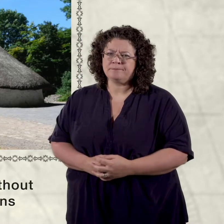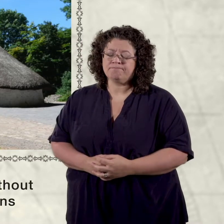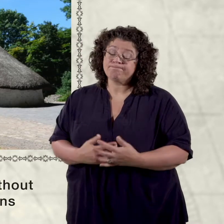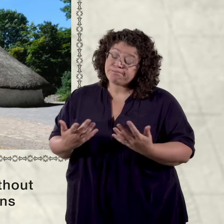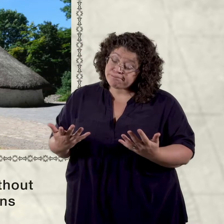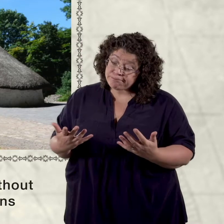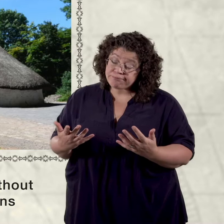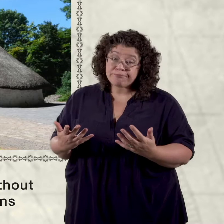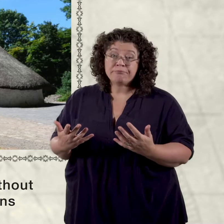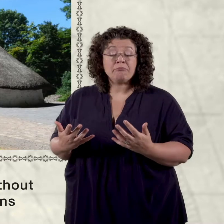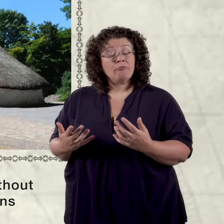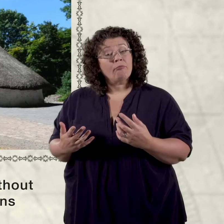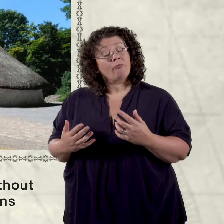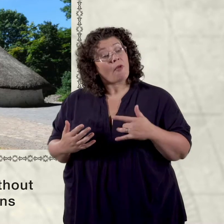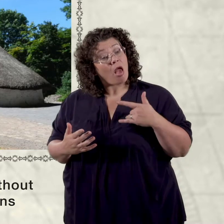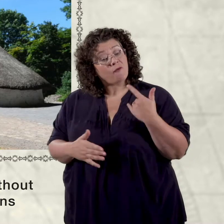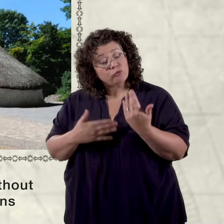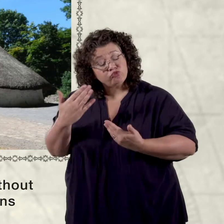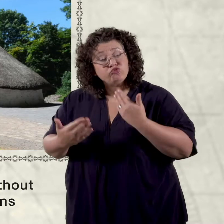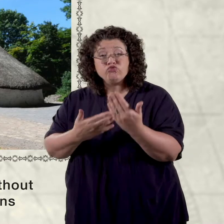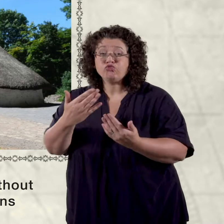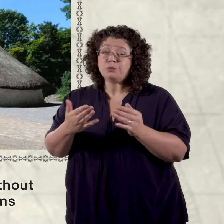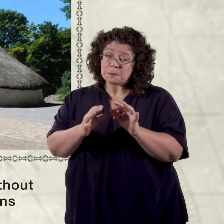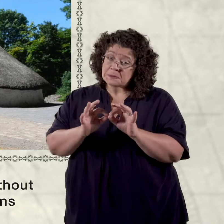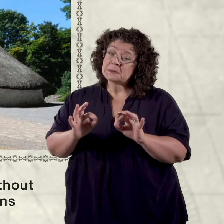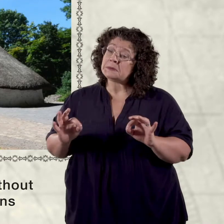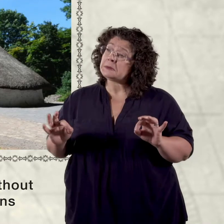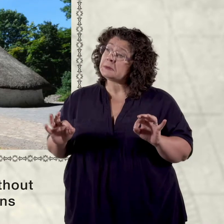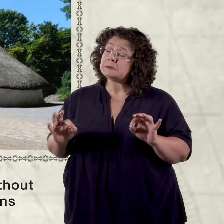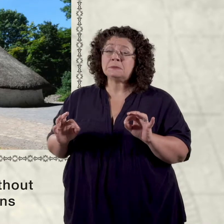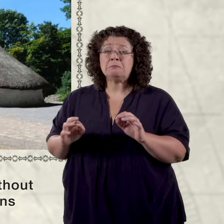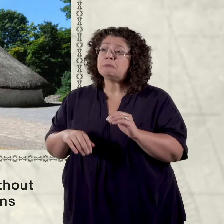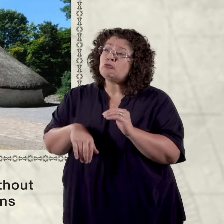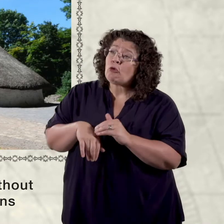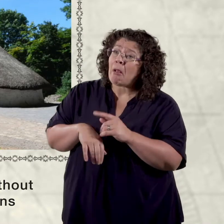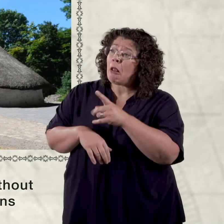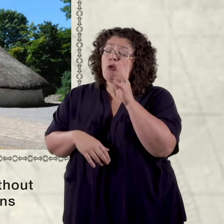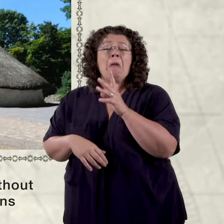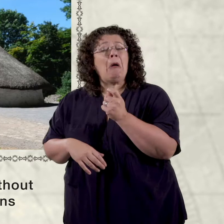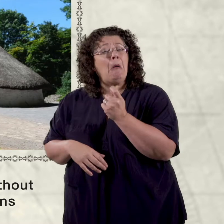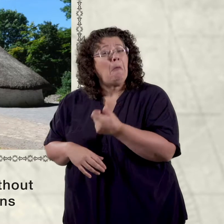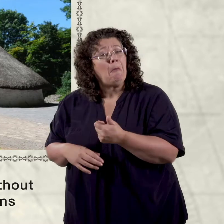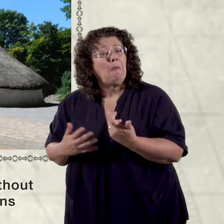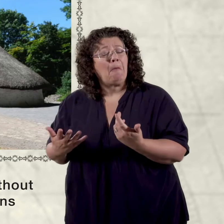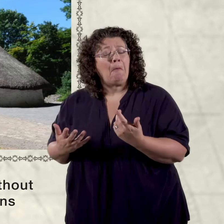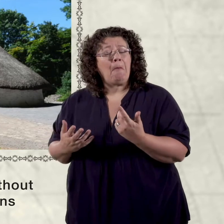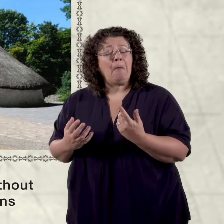But we did live fairly peacefully without too much trouble from the Romans